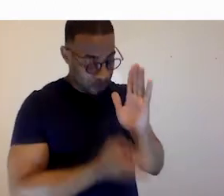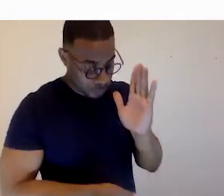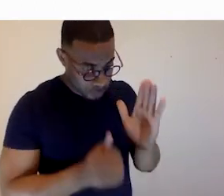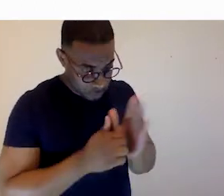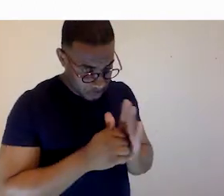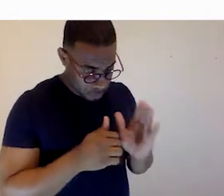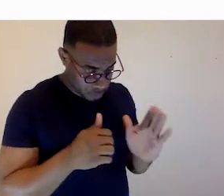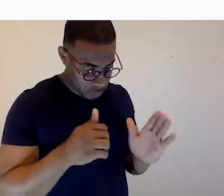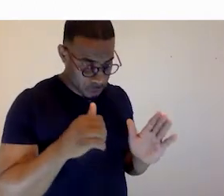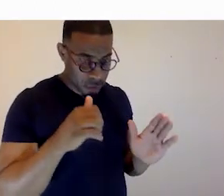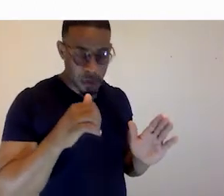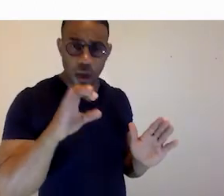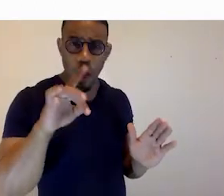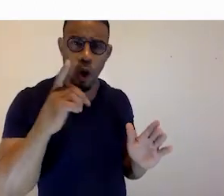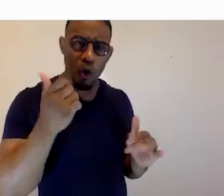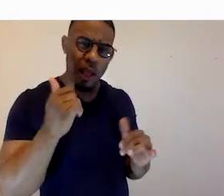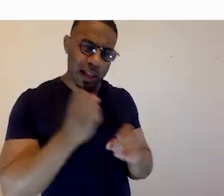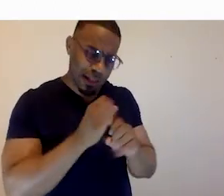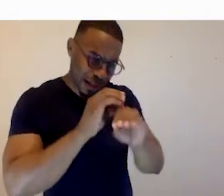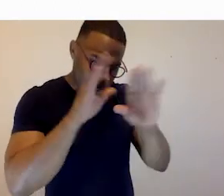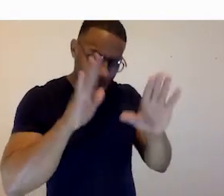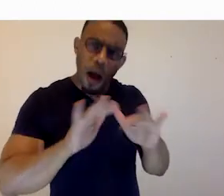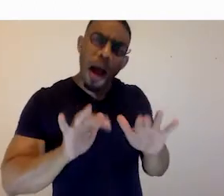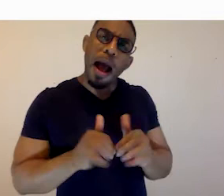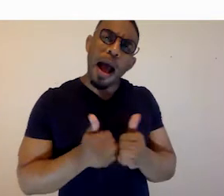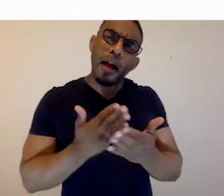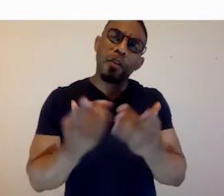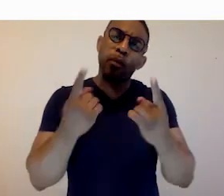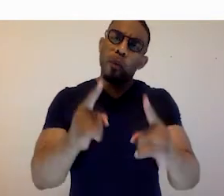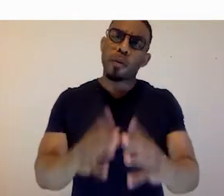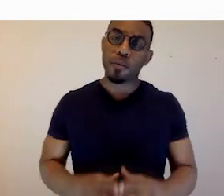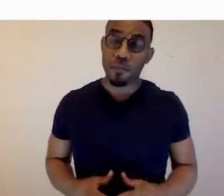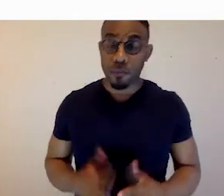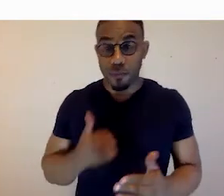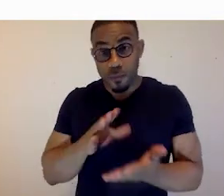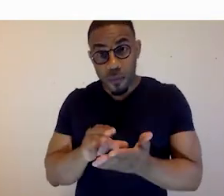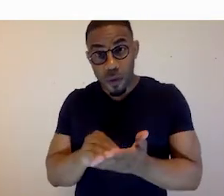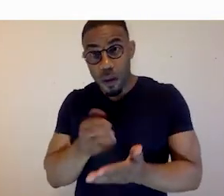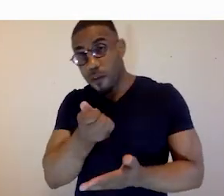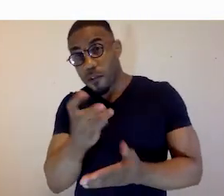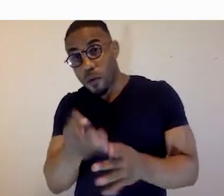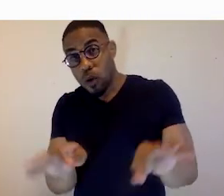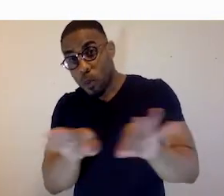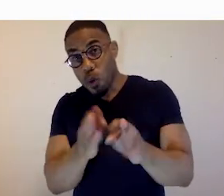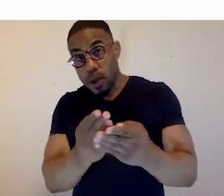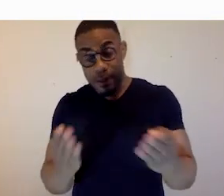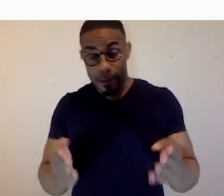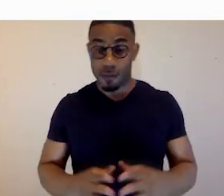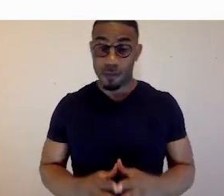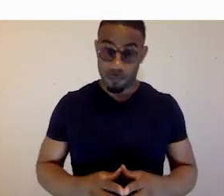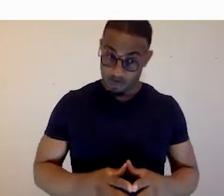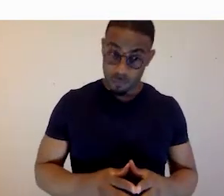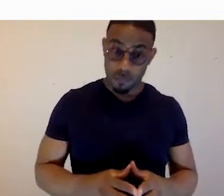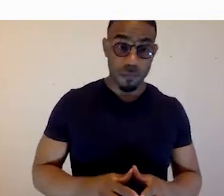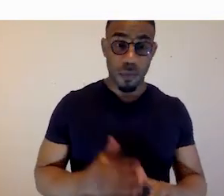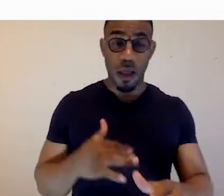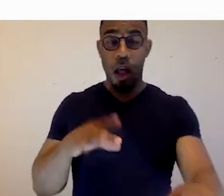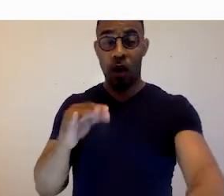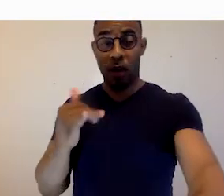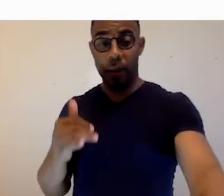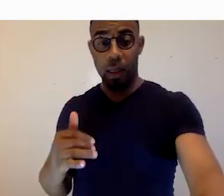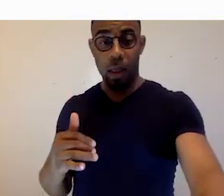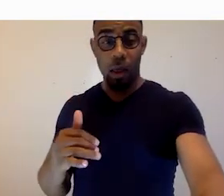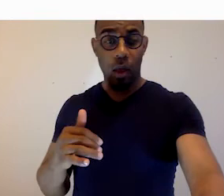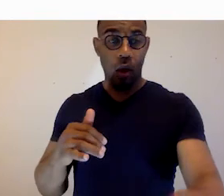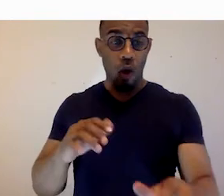the code, try to get some clarity on how stuff works. So I learned a few important things. I learned that